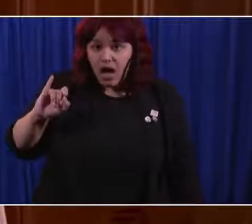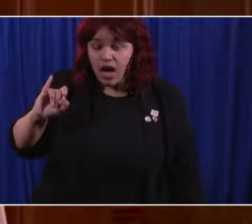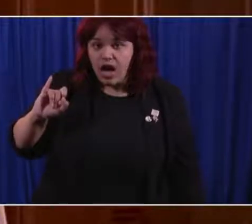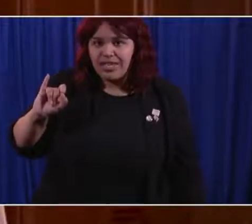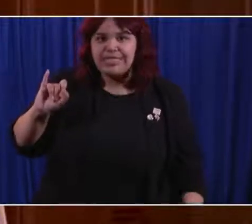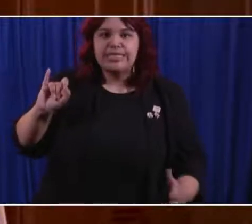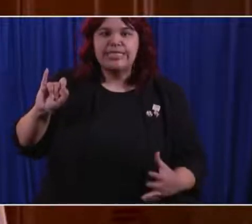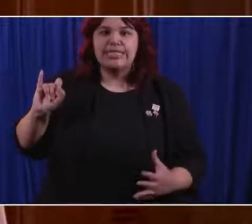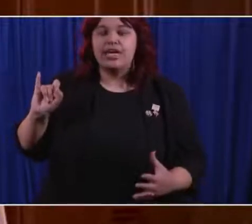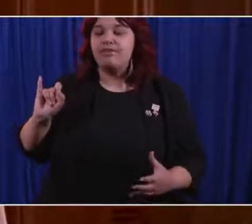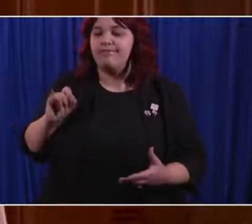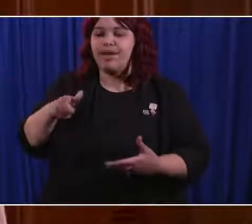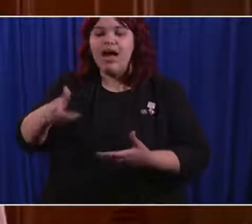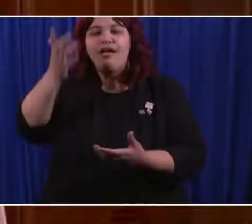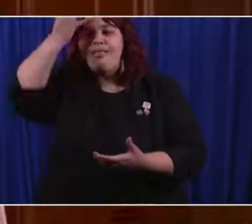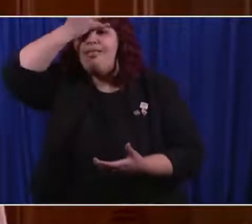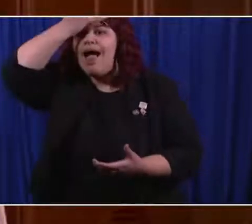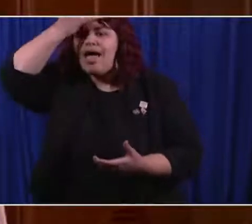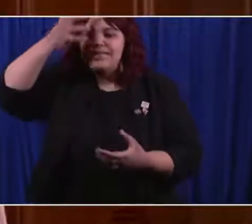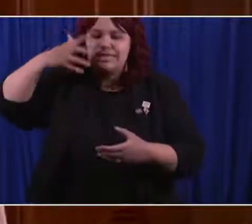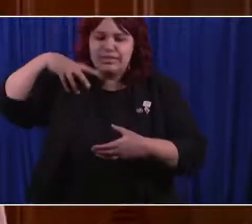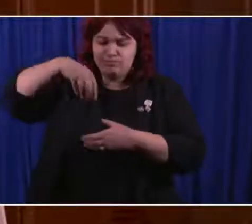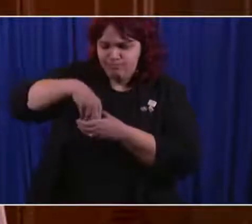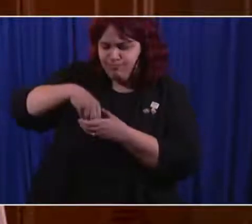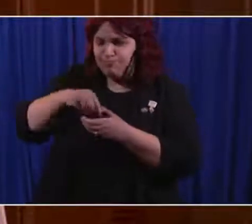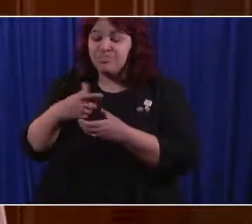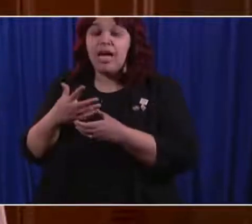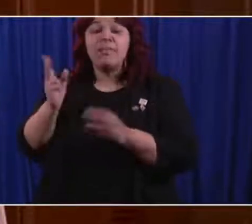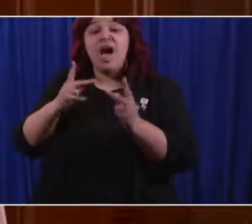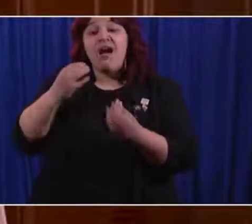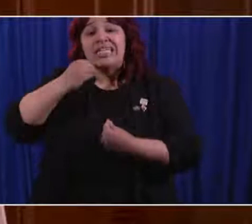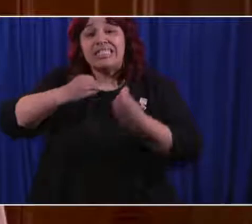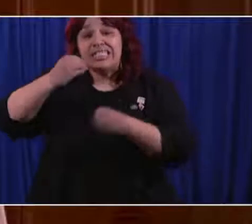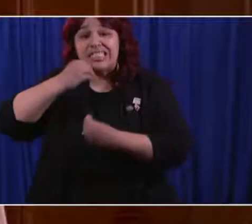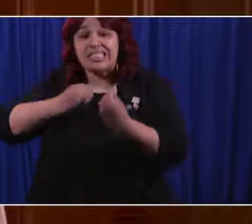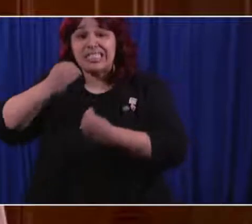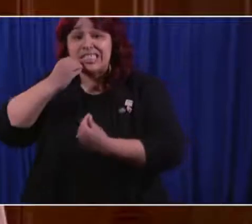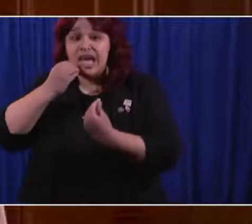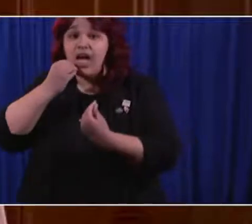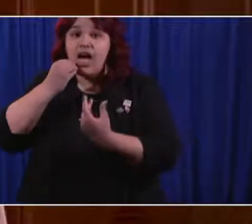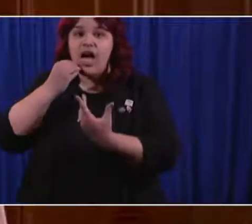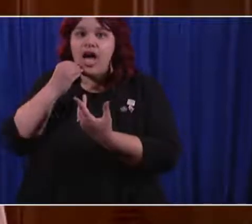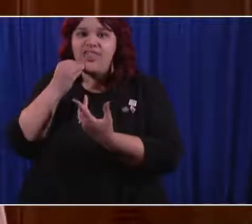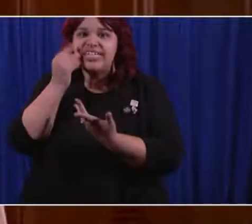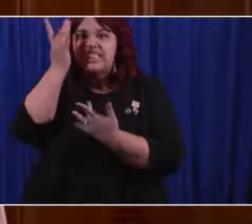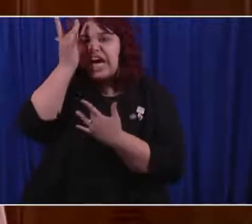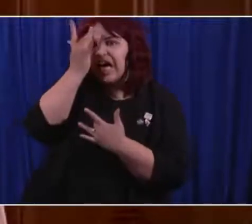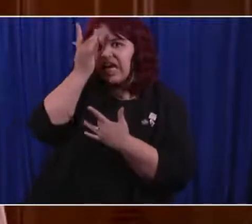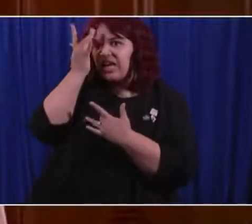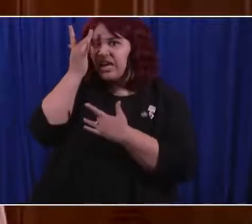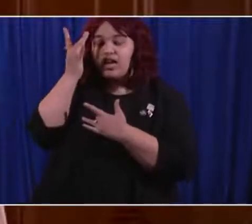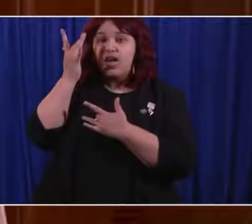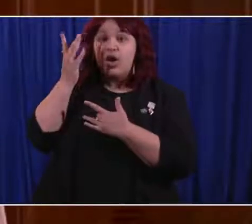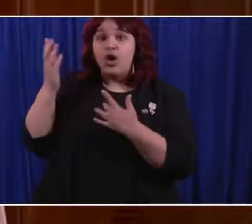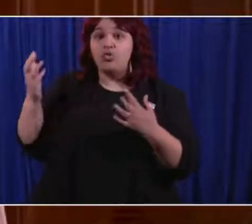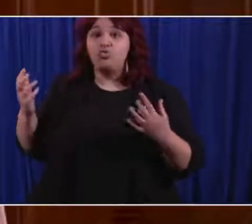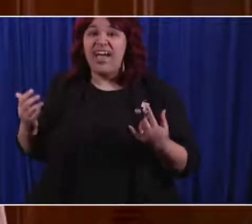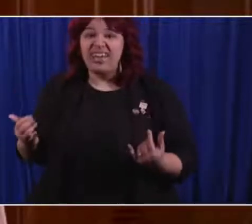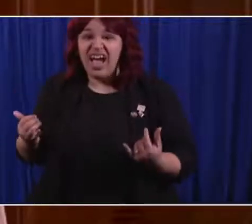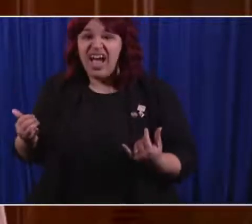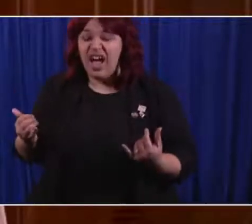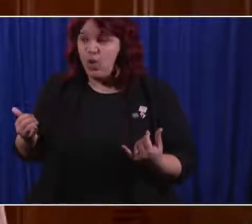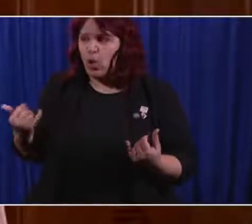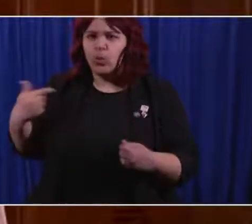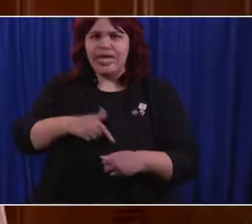to romaine lettuce. The order normally that would go out would say anybody who has bought that romaine lettuce, anybody